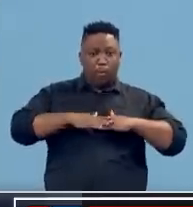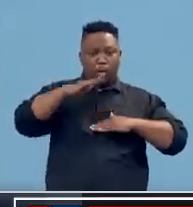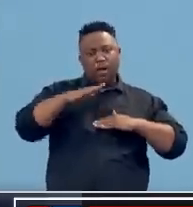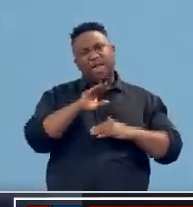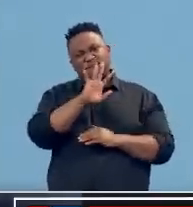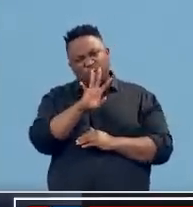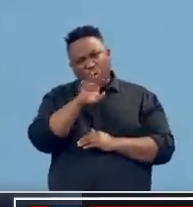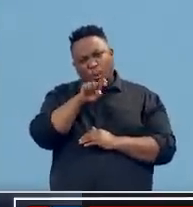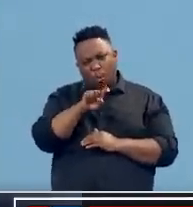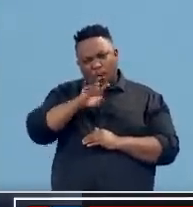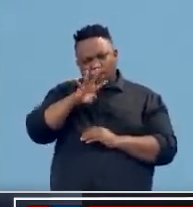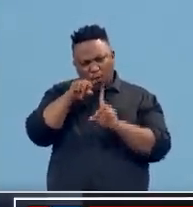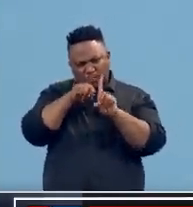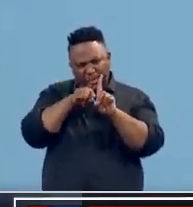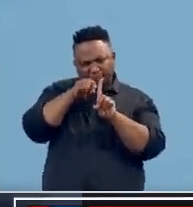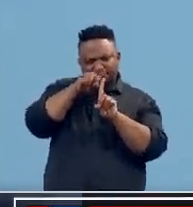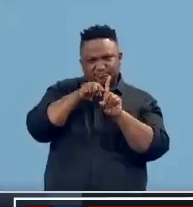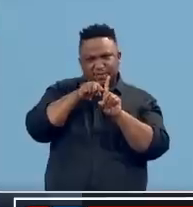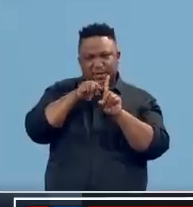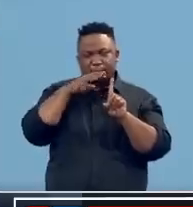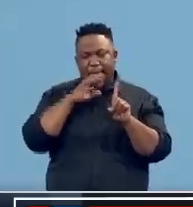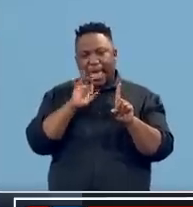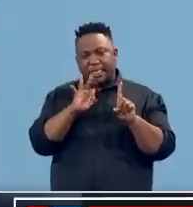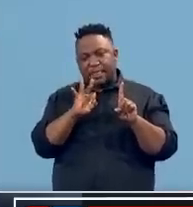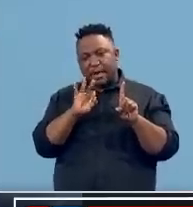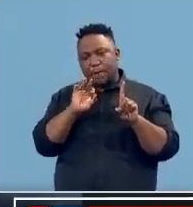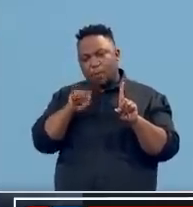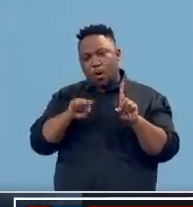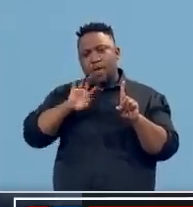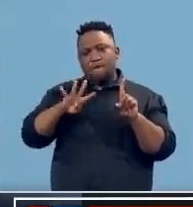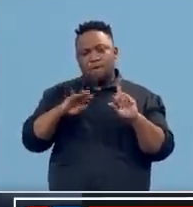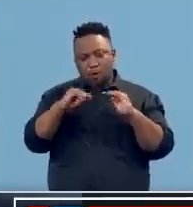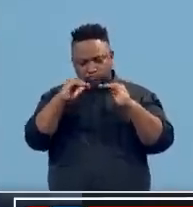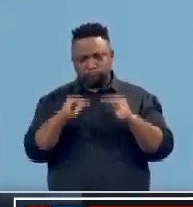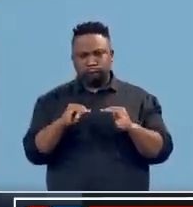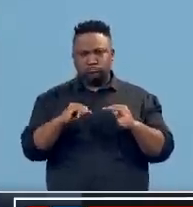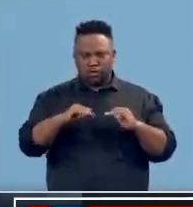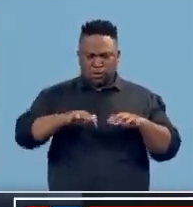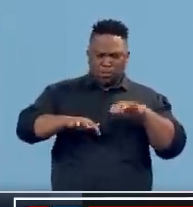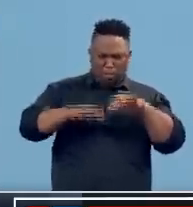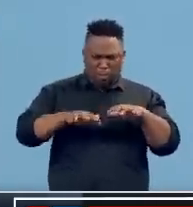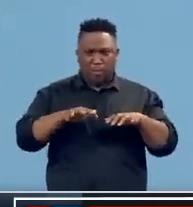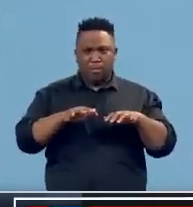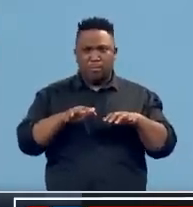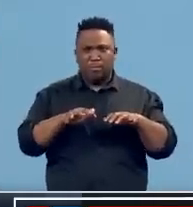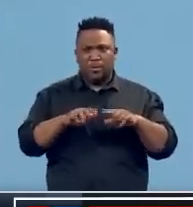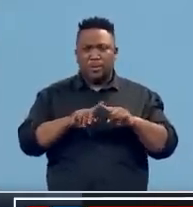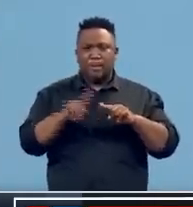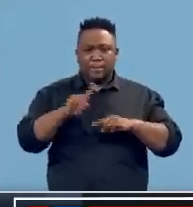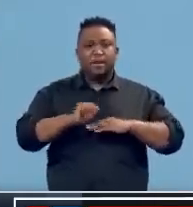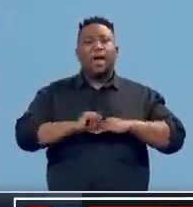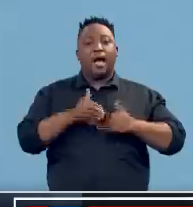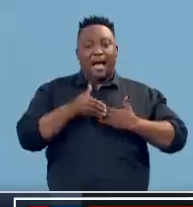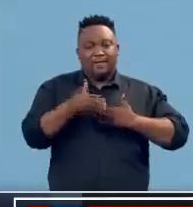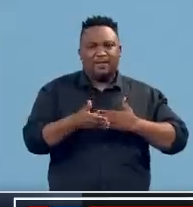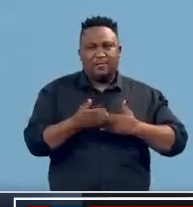4.4 event, an aftershock would be perhaps a magnitude 3.4 or perhaps a bit smaller. They generally happen quite close or soon after the